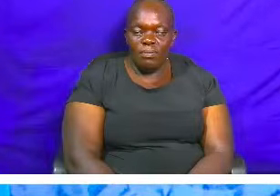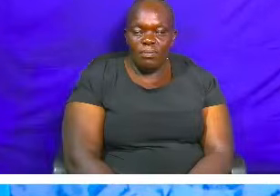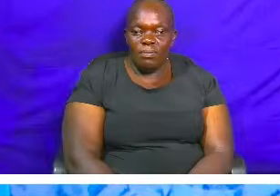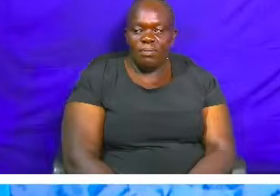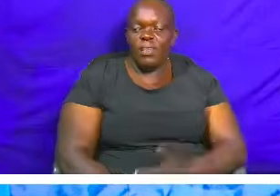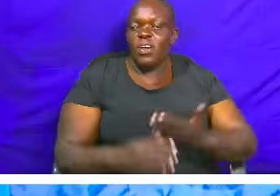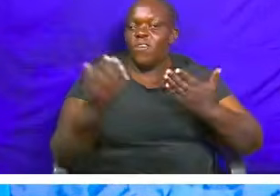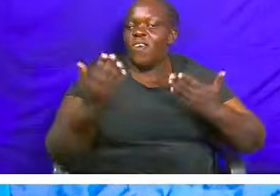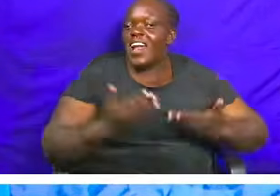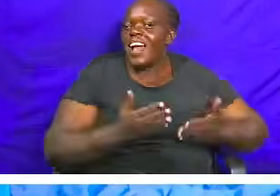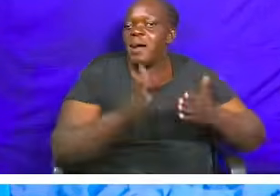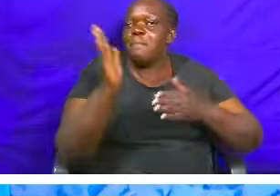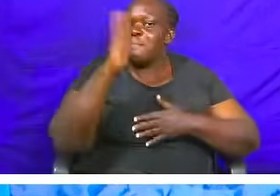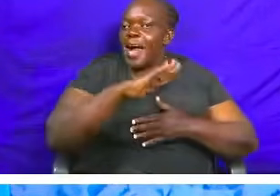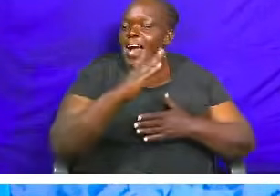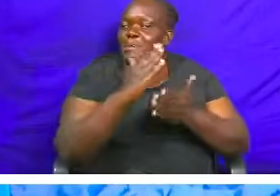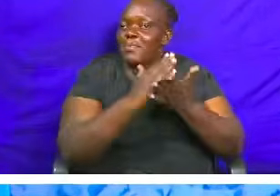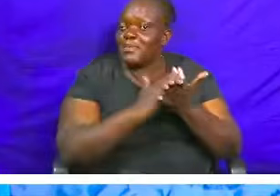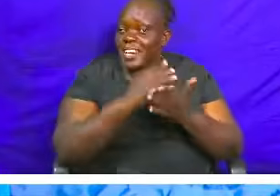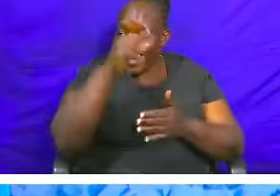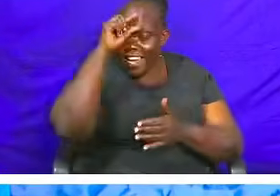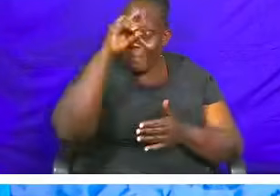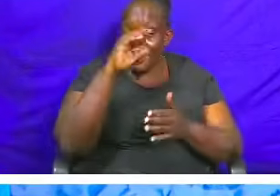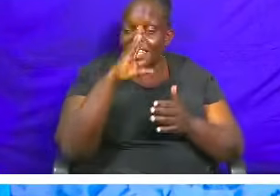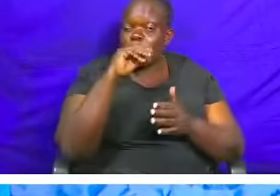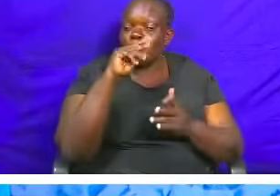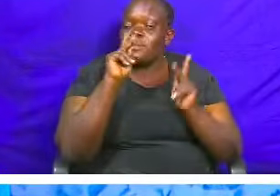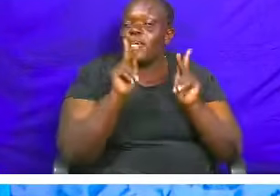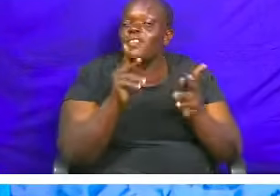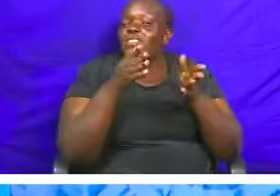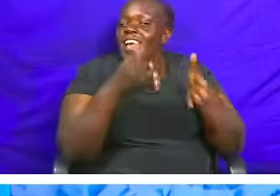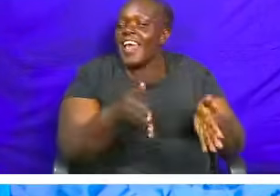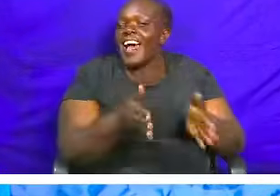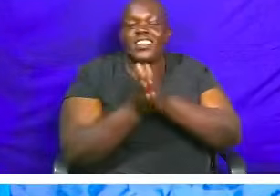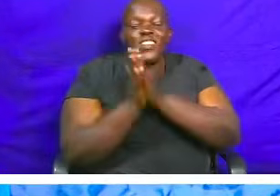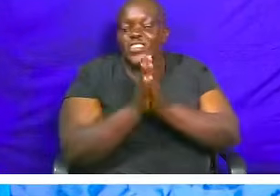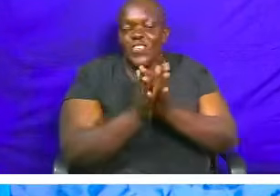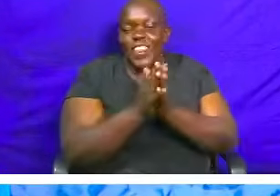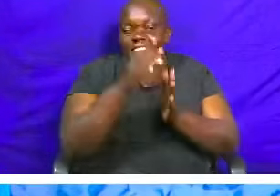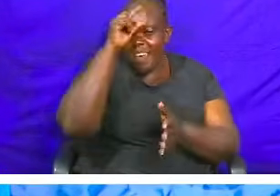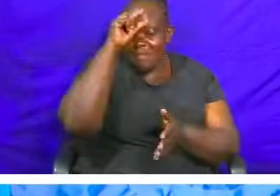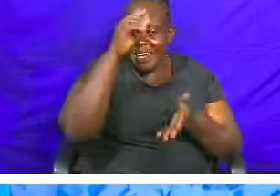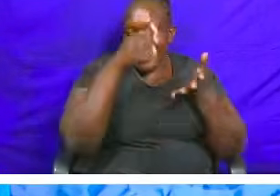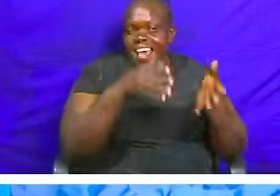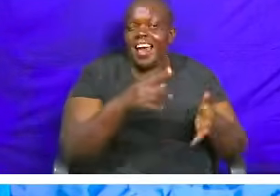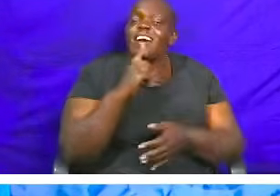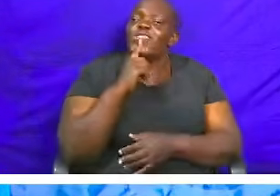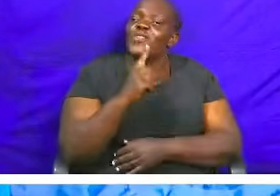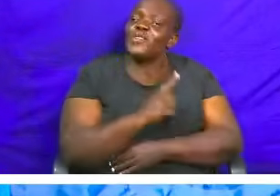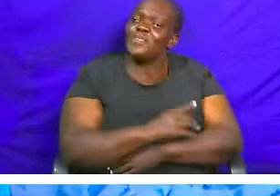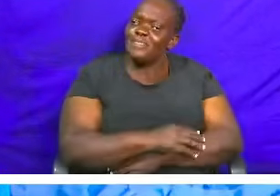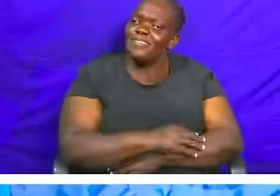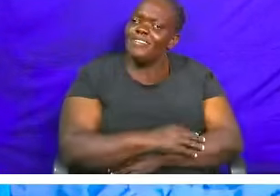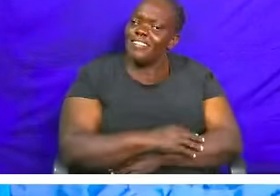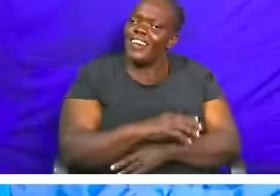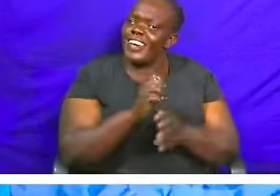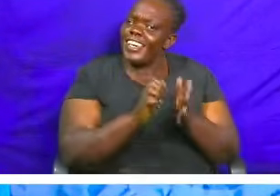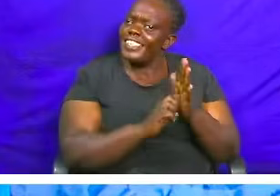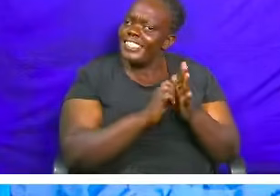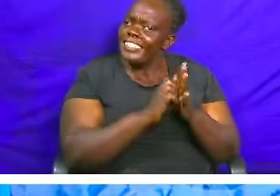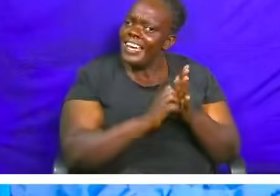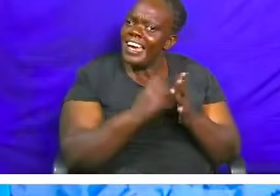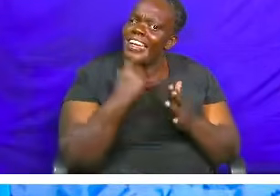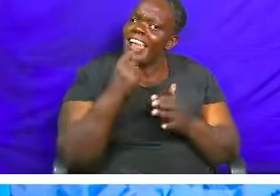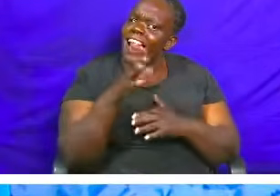Welcome back to Sema na Spox. Sasa tuko hapa tunabonga na Gava. So, engineer, you were telling us about